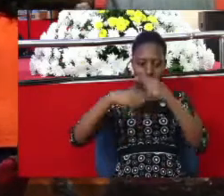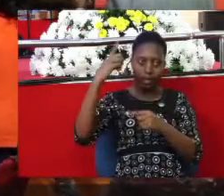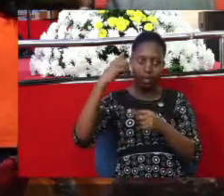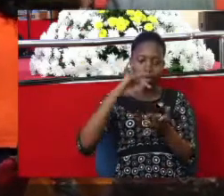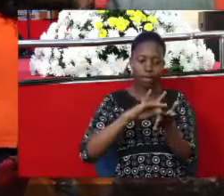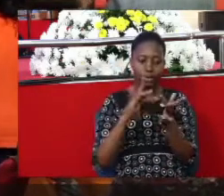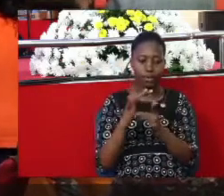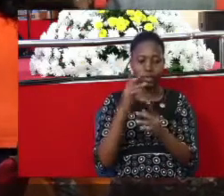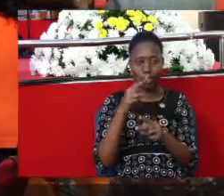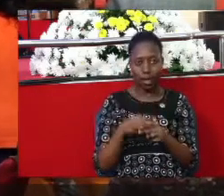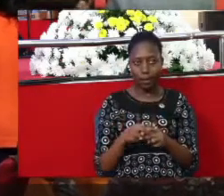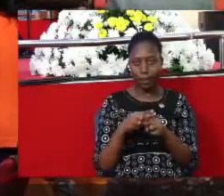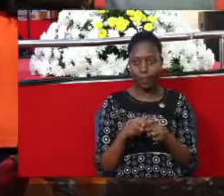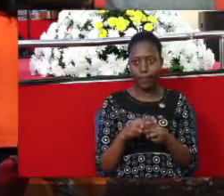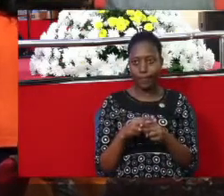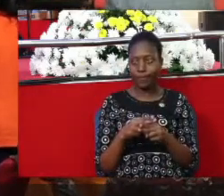name.